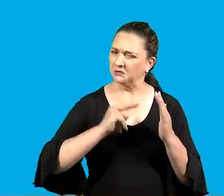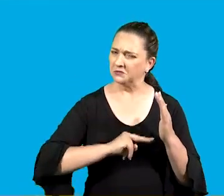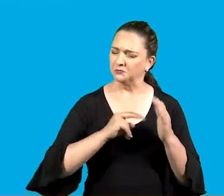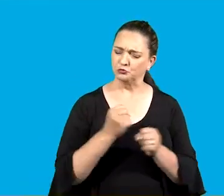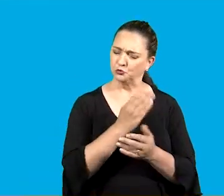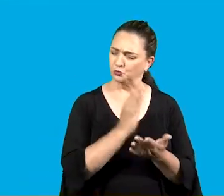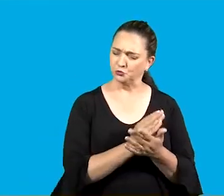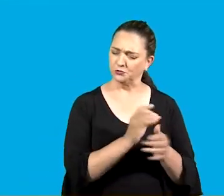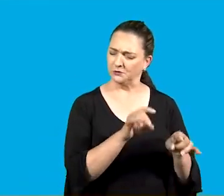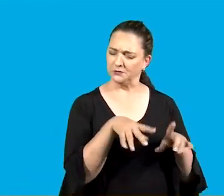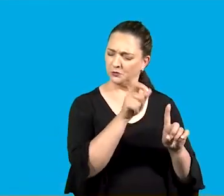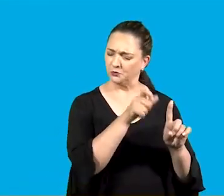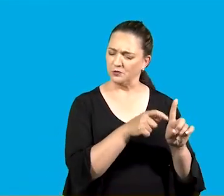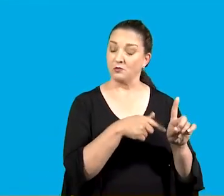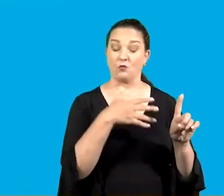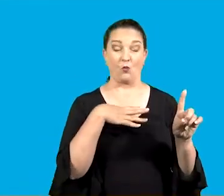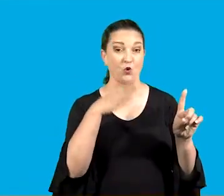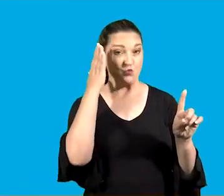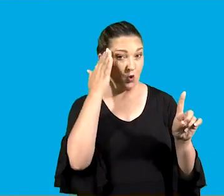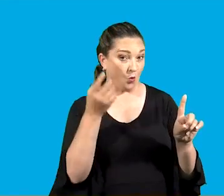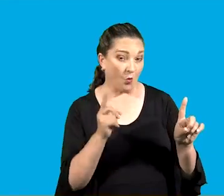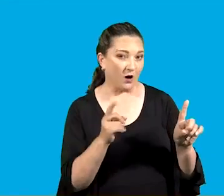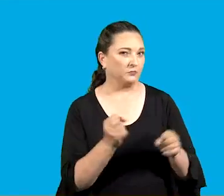always, as I always say, when you read the question paper